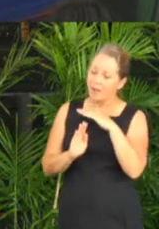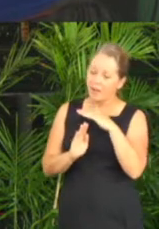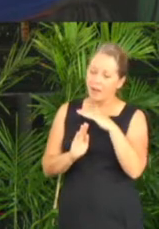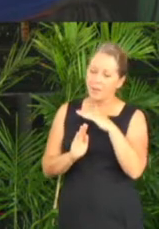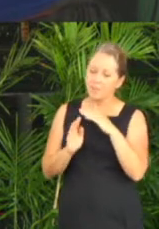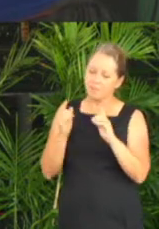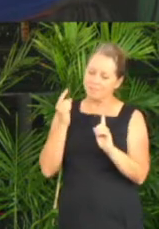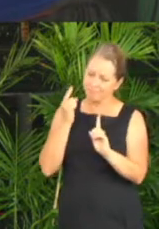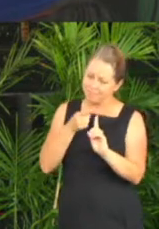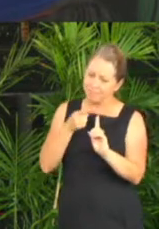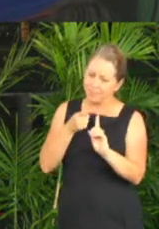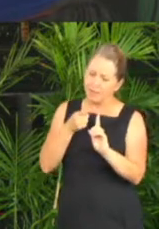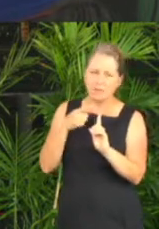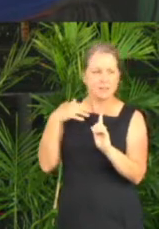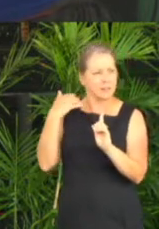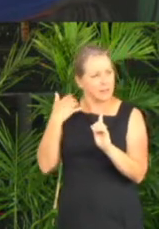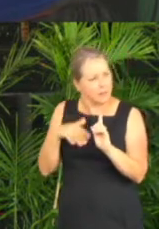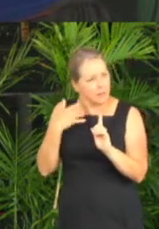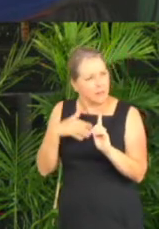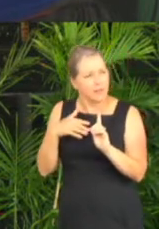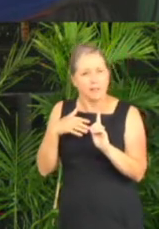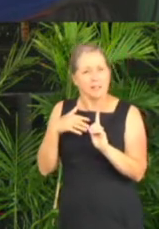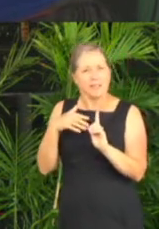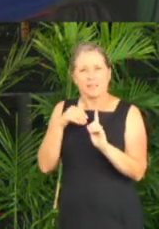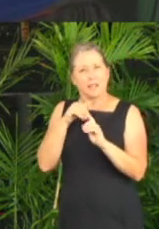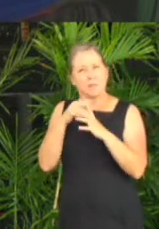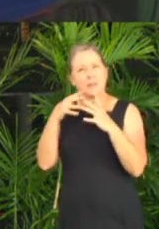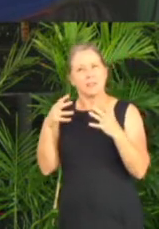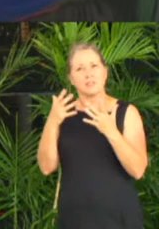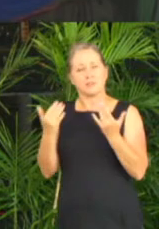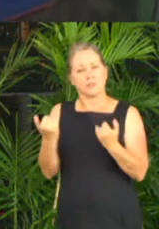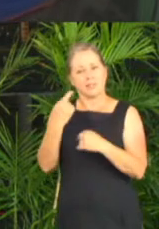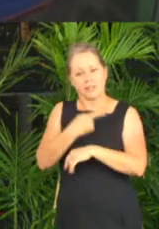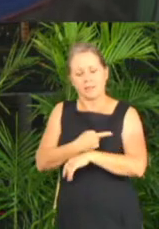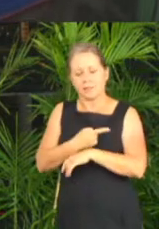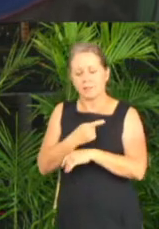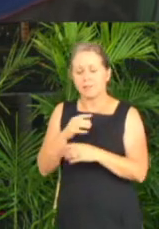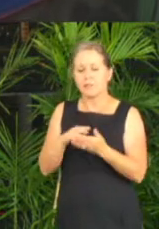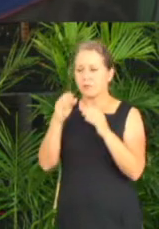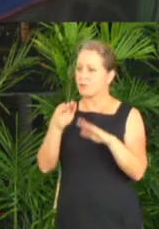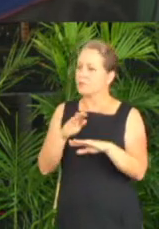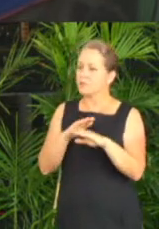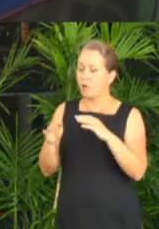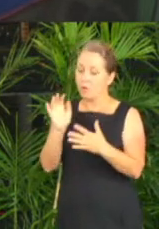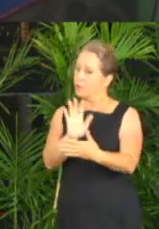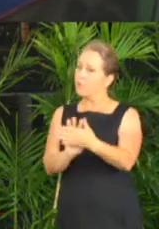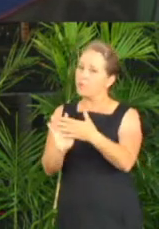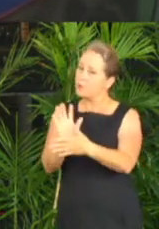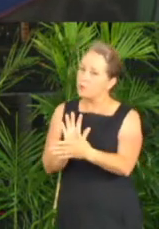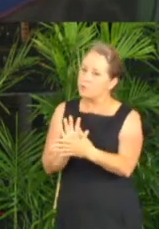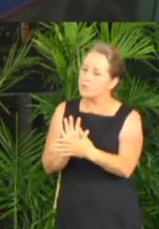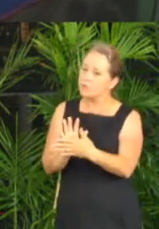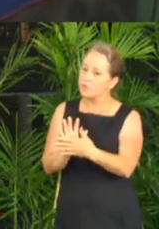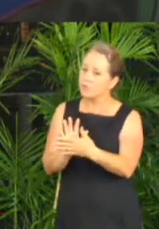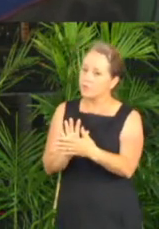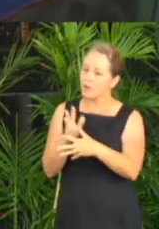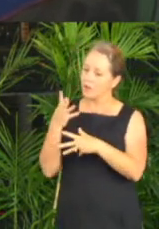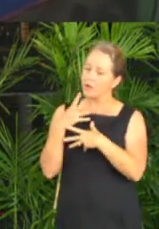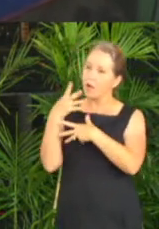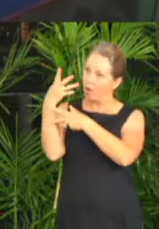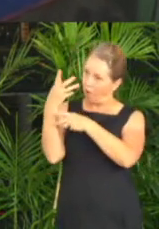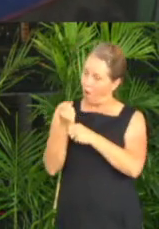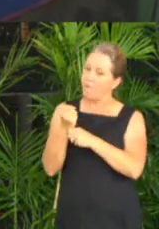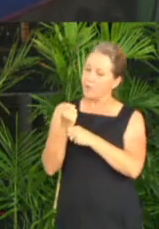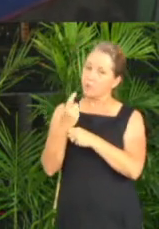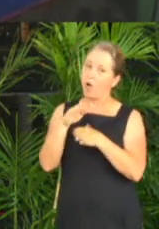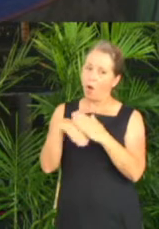this because it's so incredibly absent today. Students, don't confuse confidence, which we